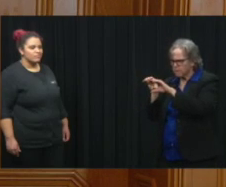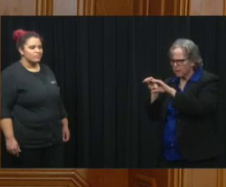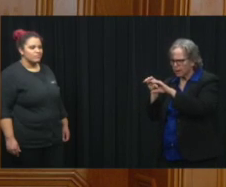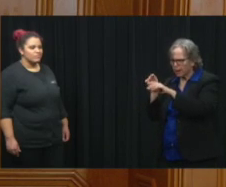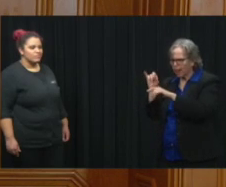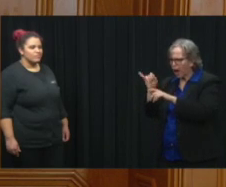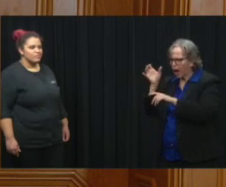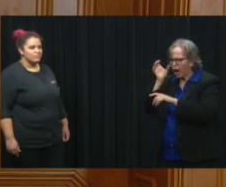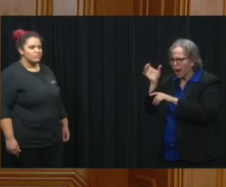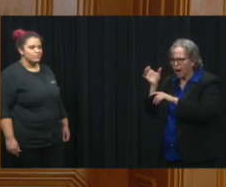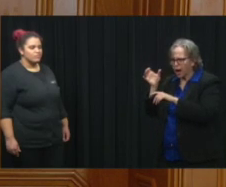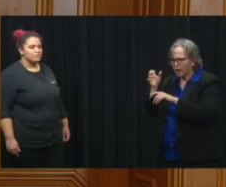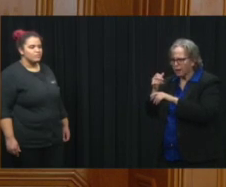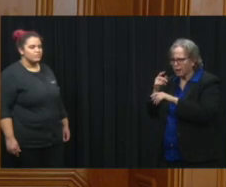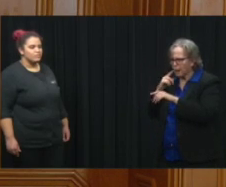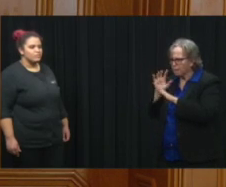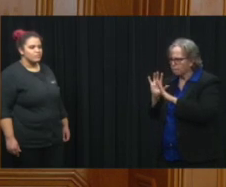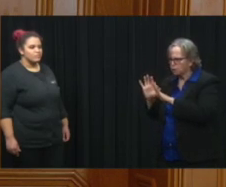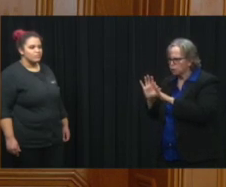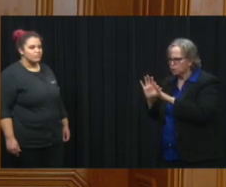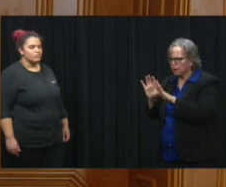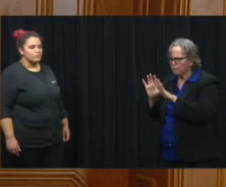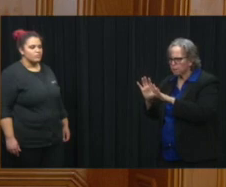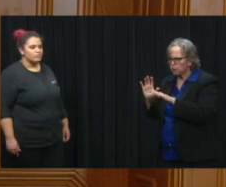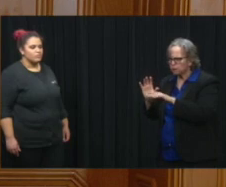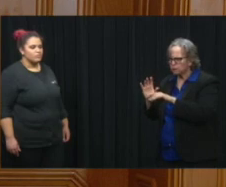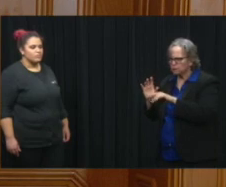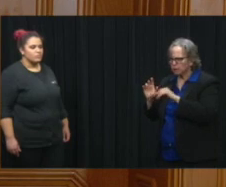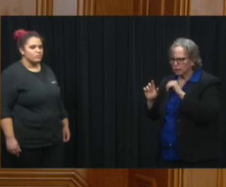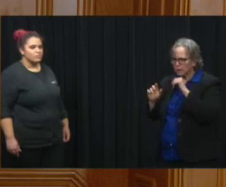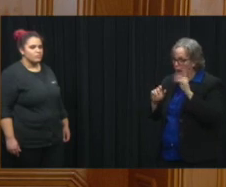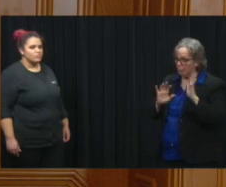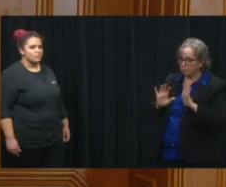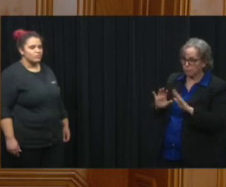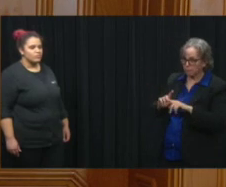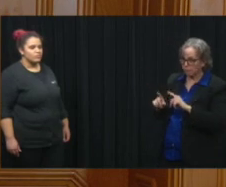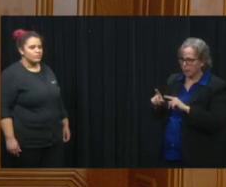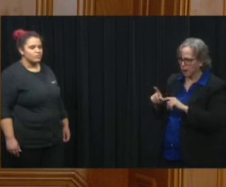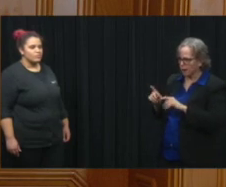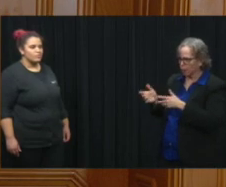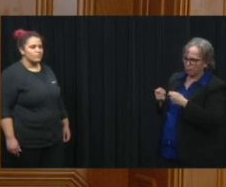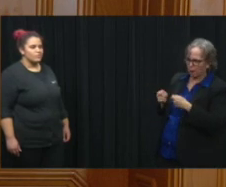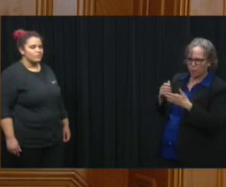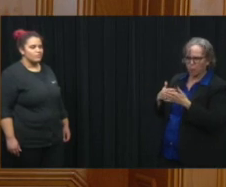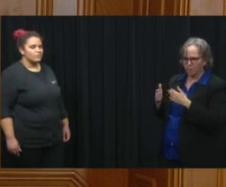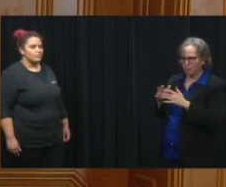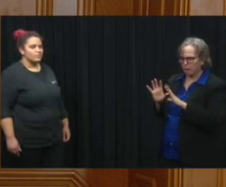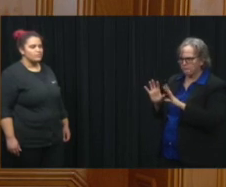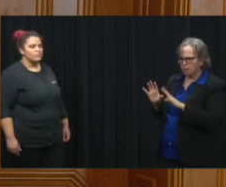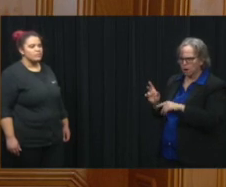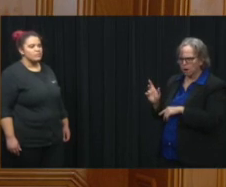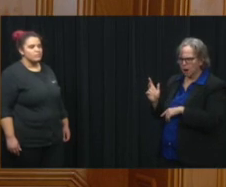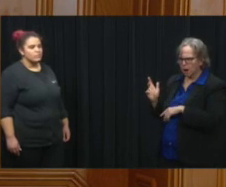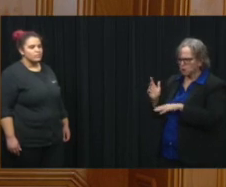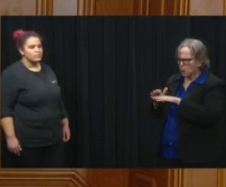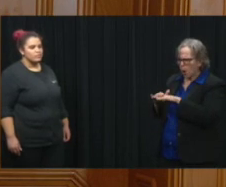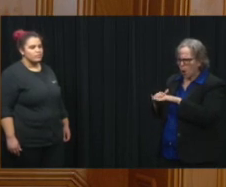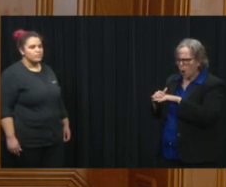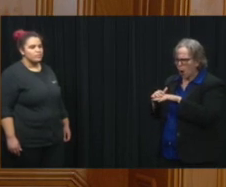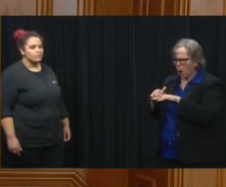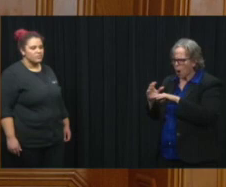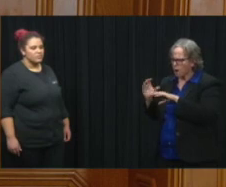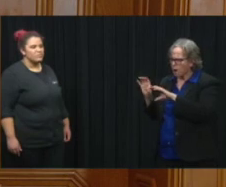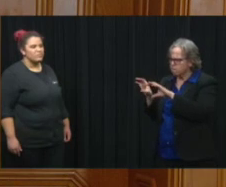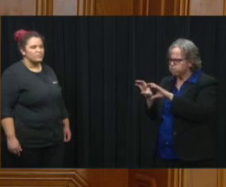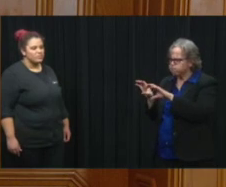start pushing and pushing, and it's not that we're pushing the other way, but it starts to move, and it moves very slowly, and then it keeps getting faster and